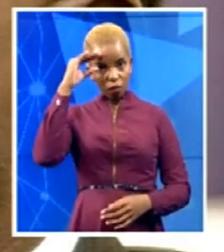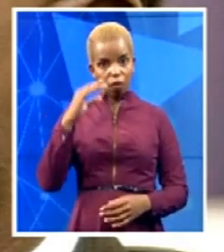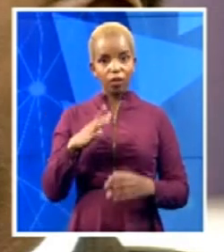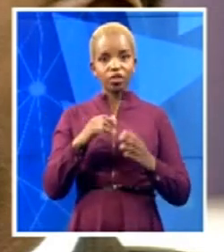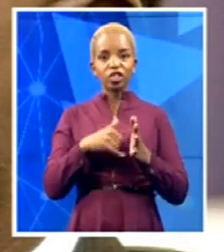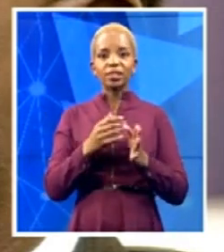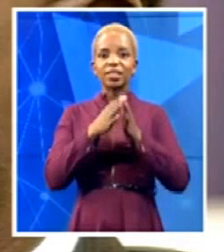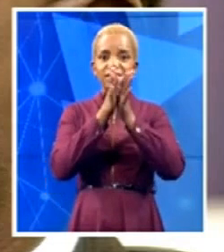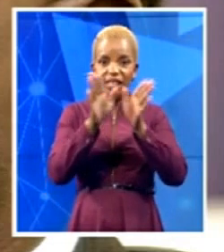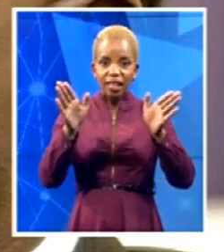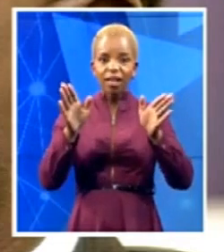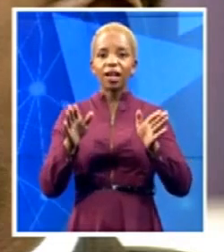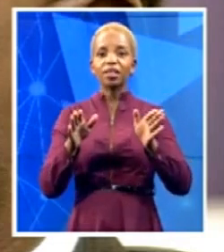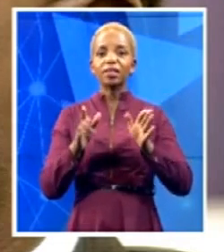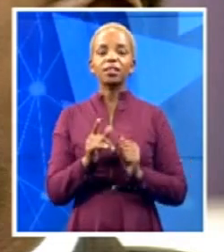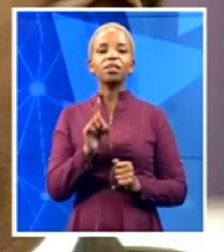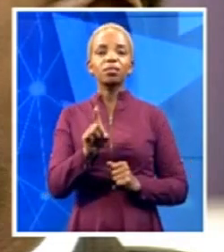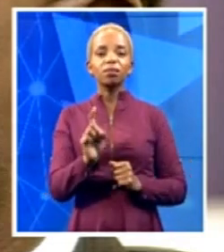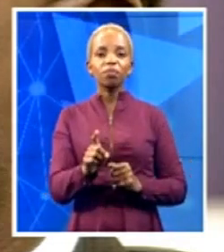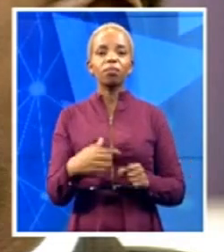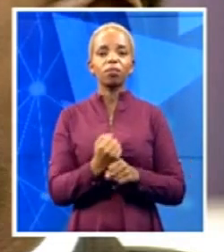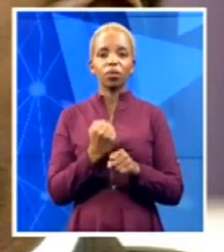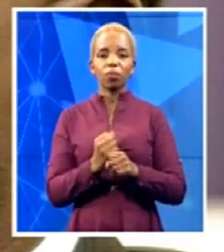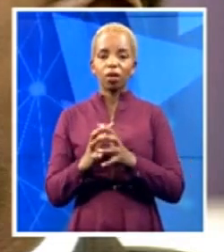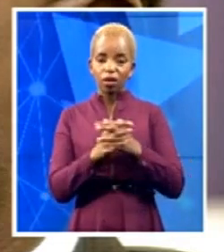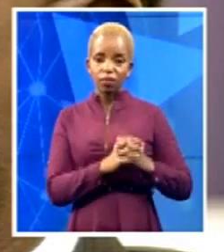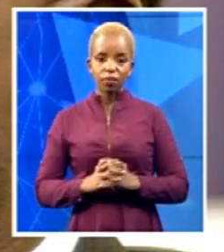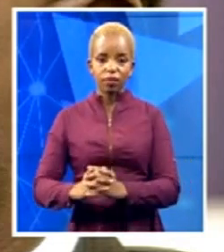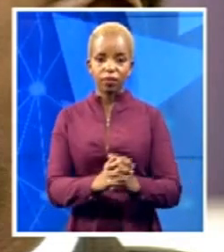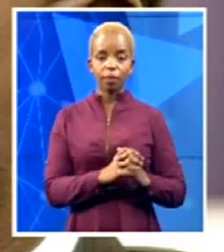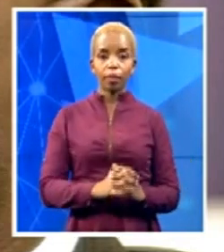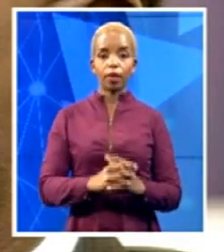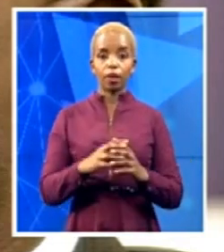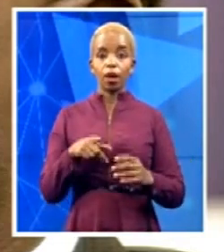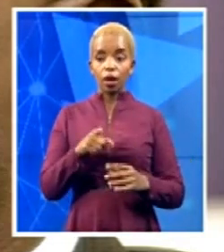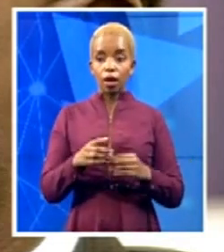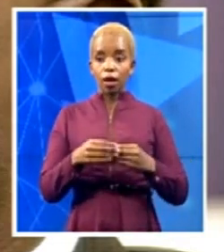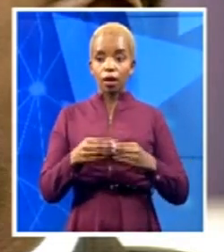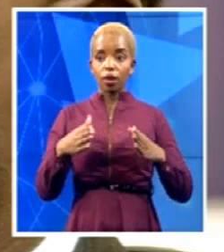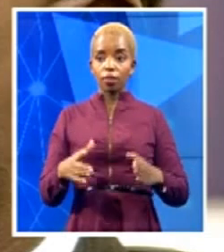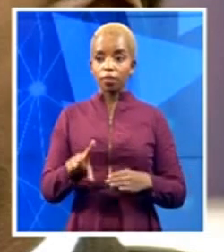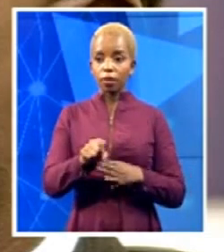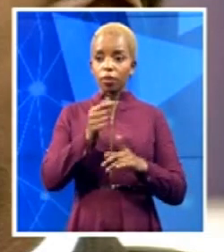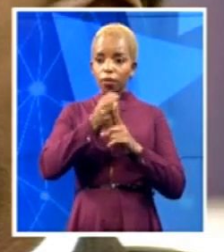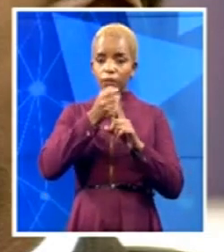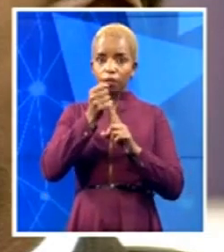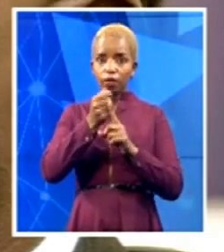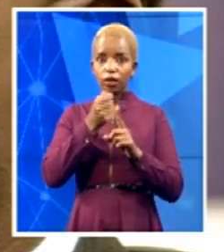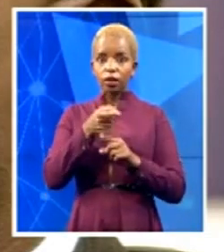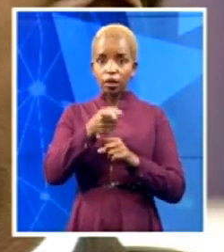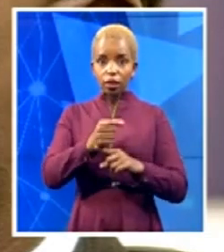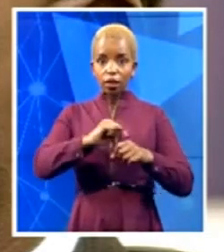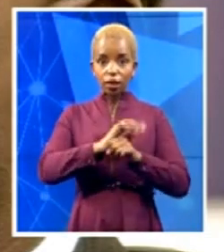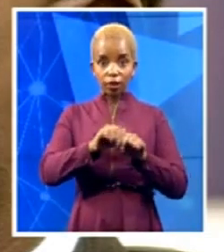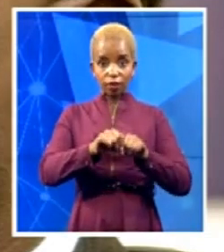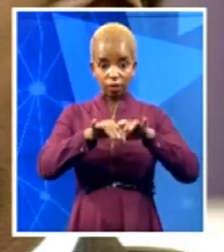all work together to fight the pandemic. But remember, we're not just fighting the pandemic. We're fighting the pandemic on one side, we're fighting the other evil on the other